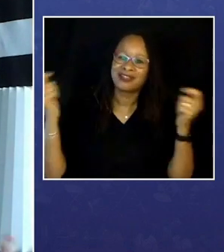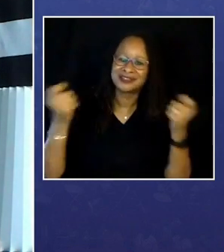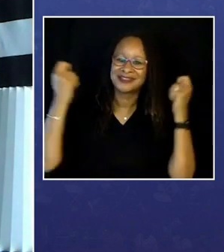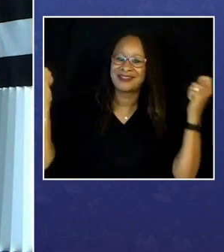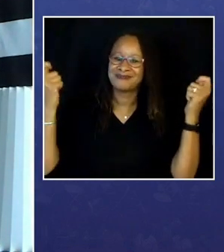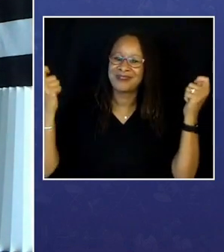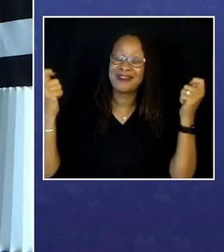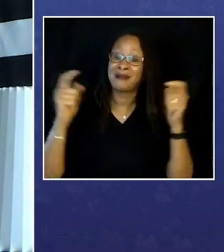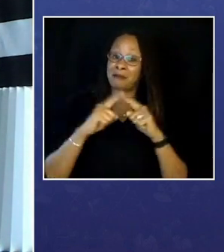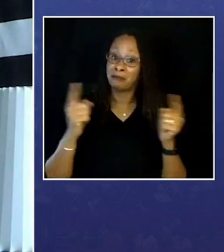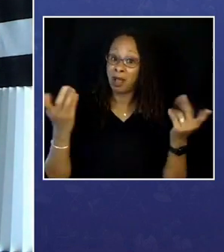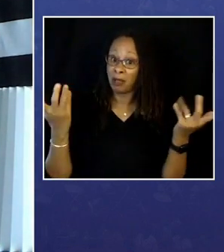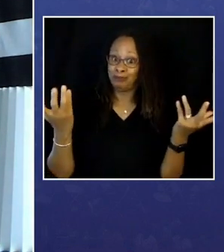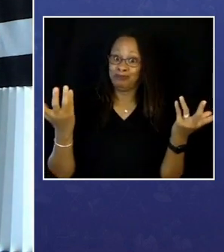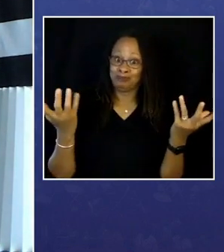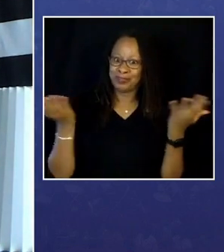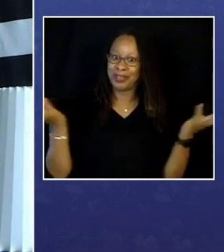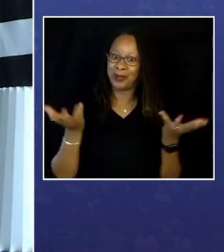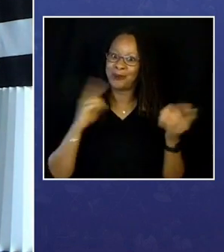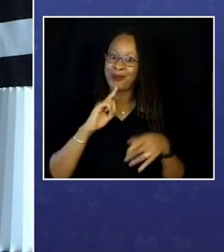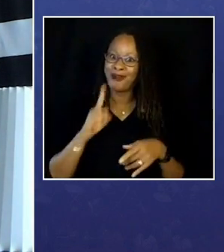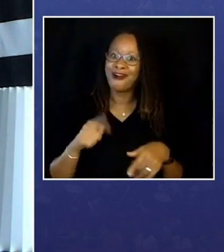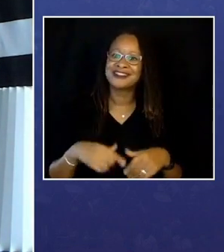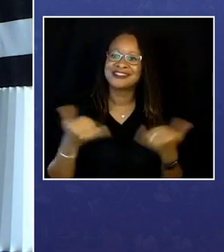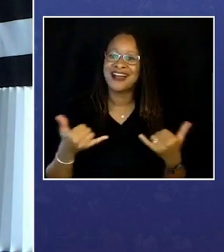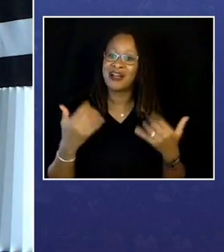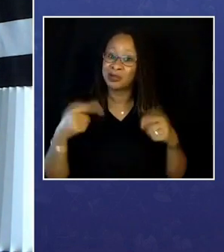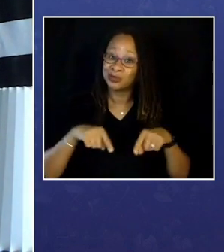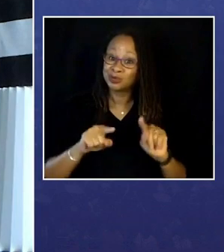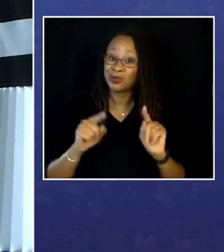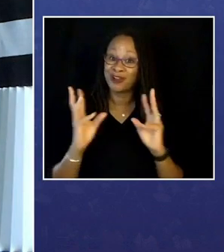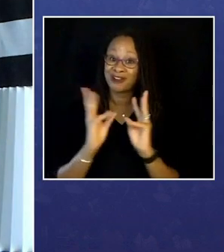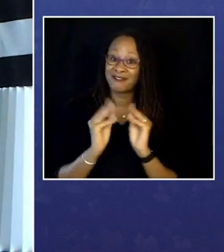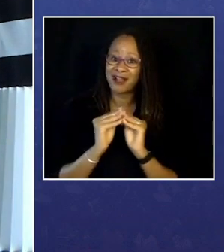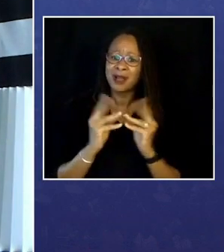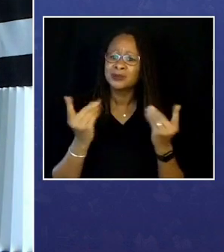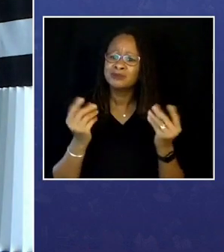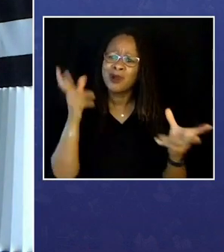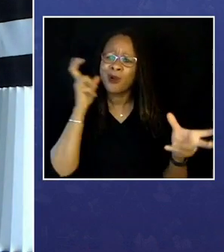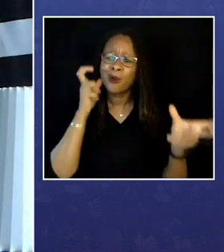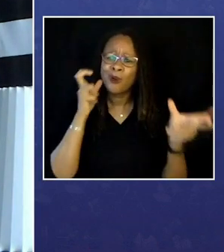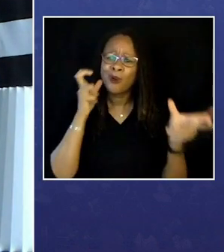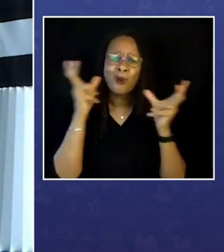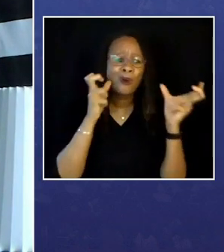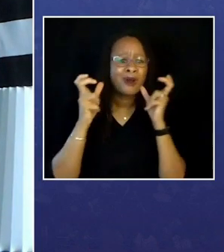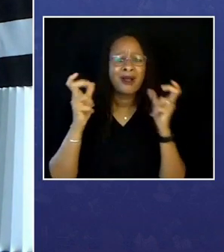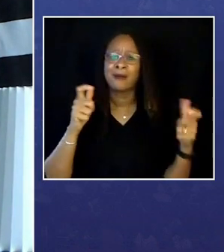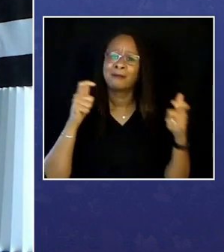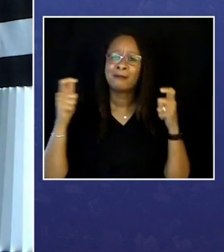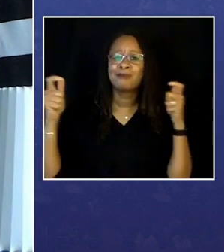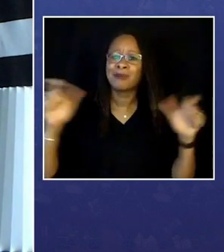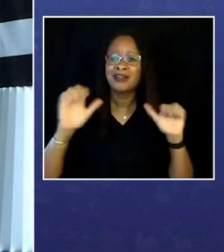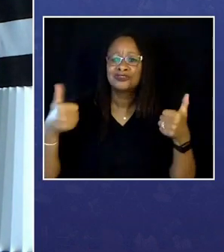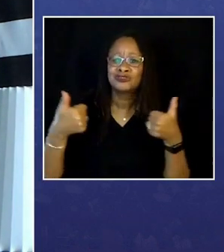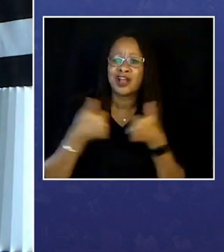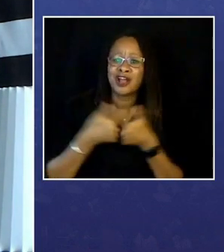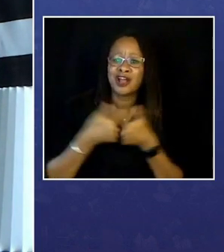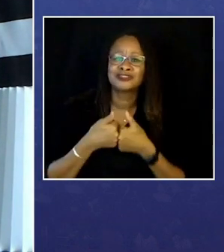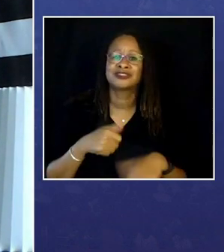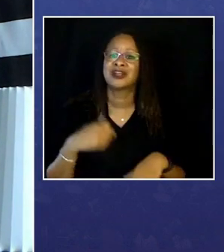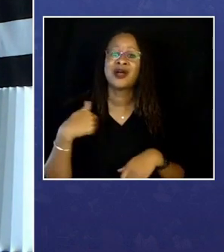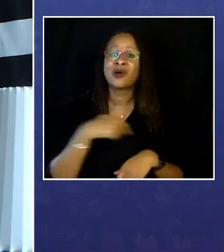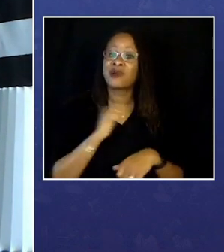worth celebrating. But here we are. And during this convention, you've heard about the massive